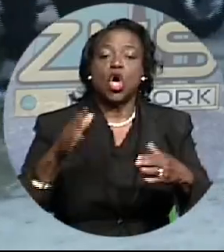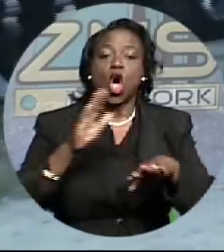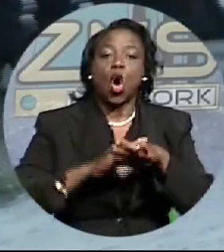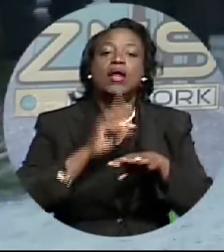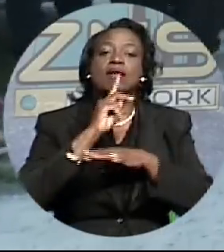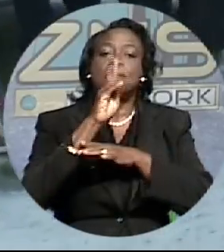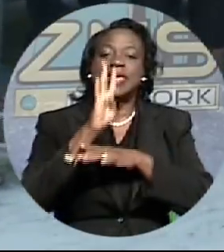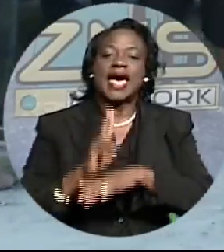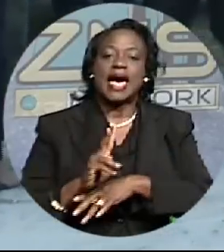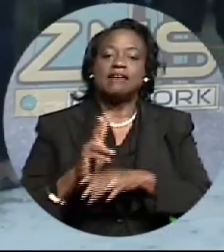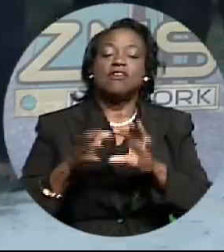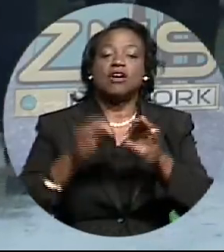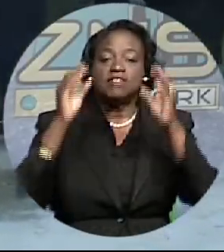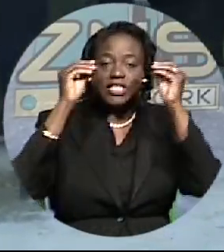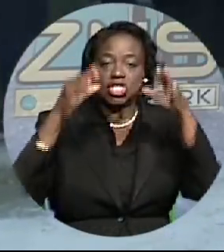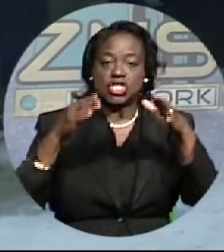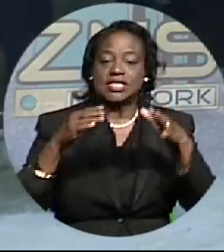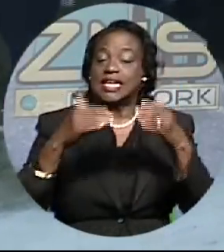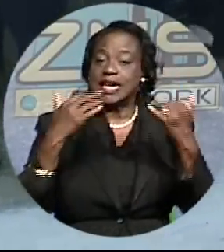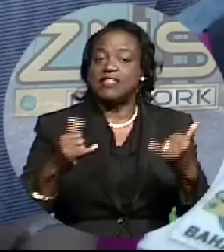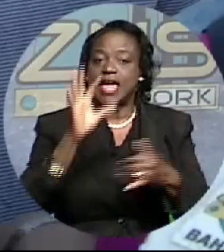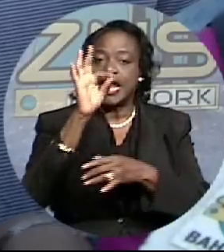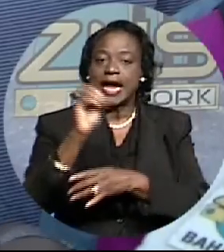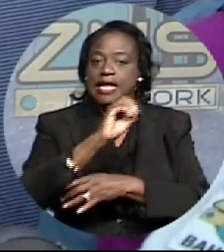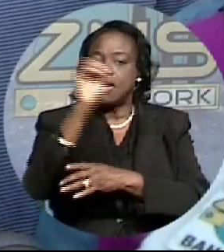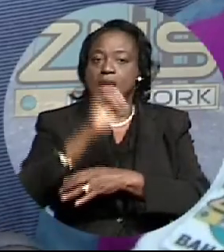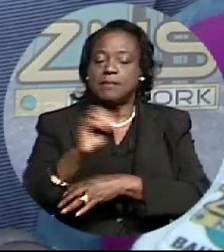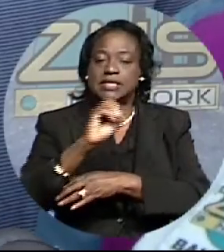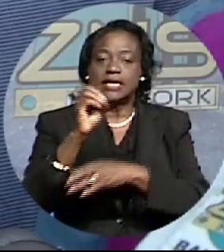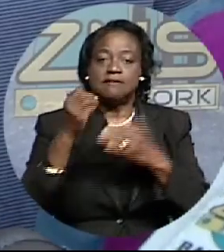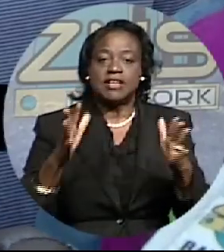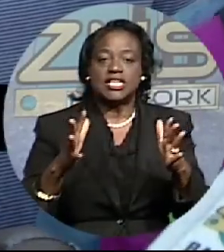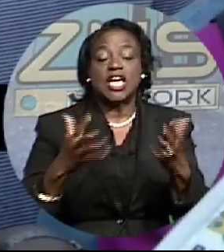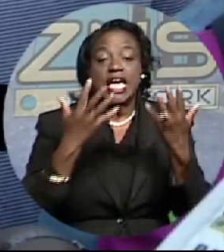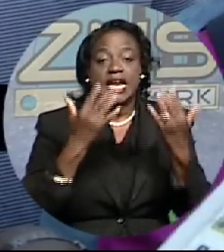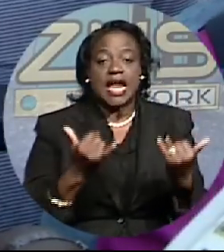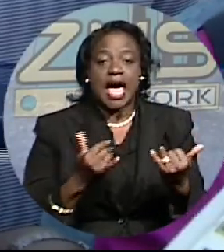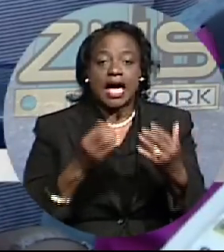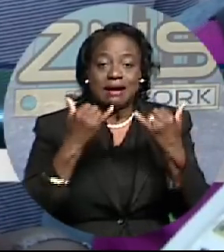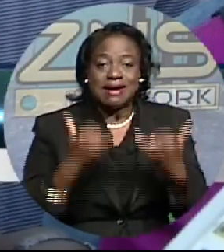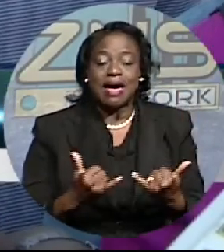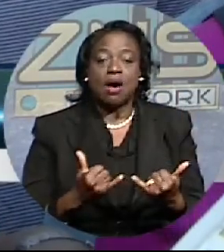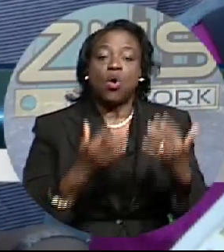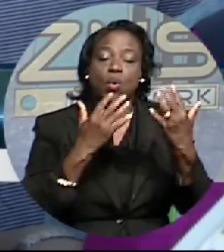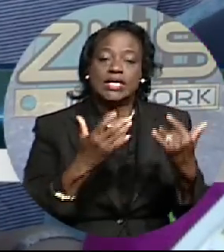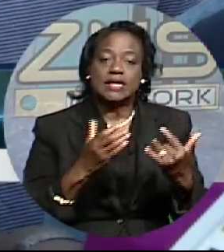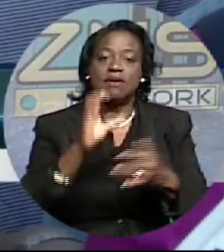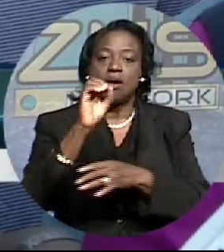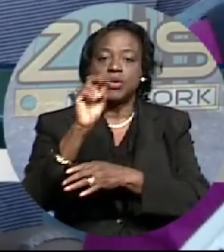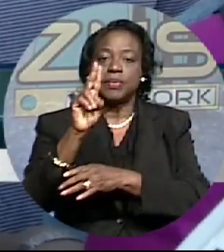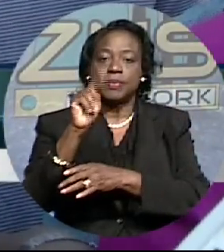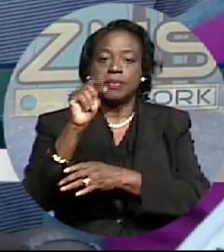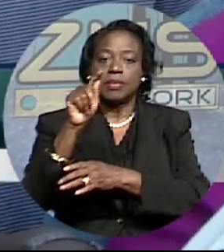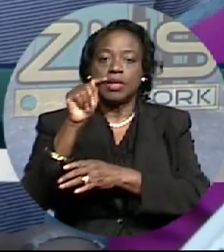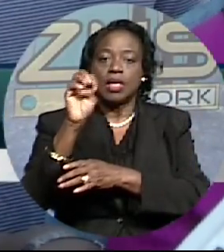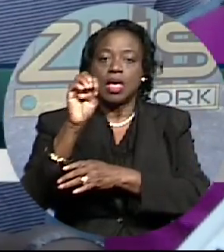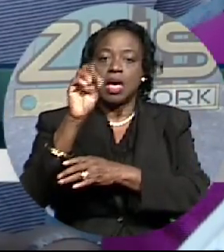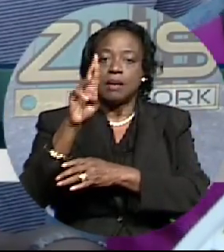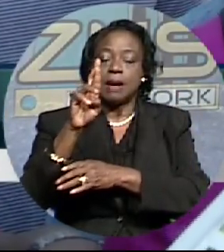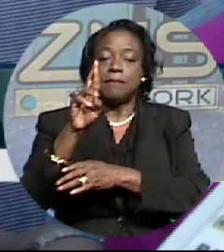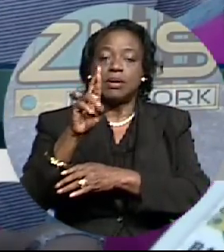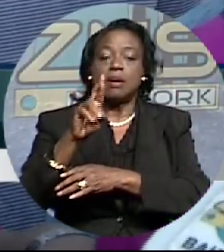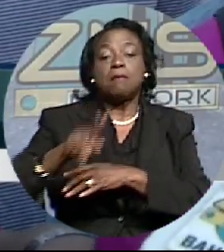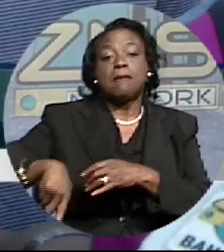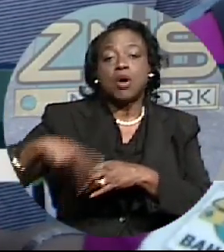those negotiations are 90% complete. I'm now awaiting a counterproposal from the government, what is